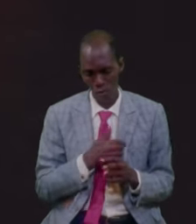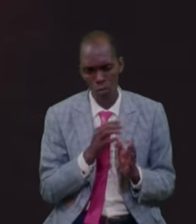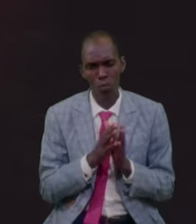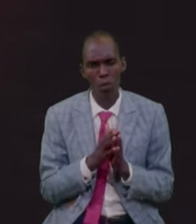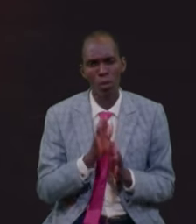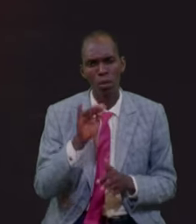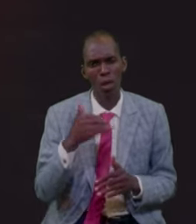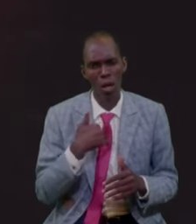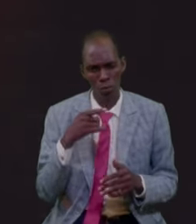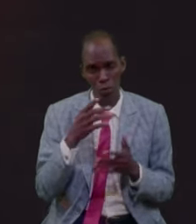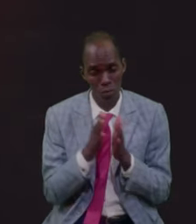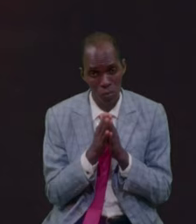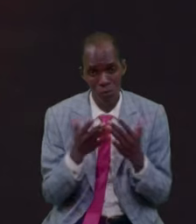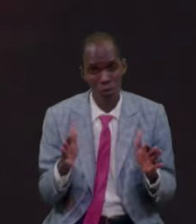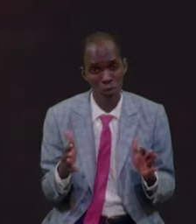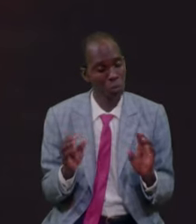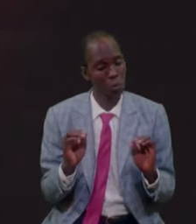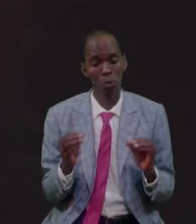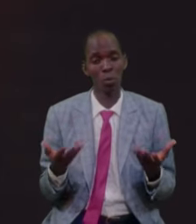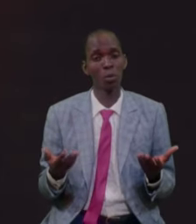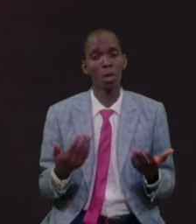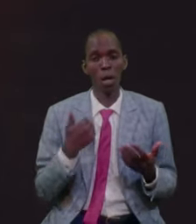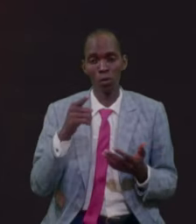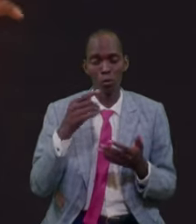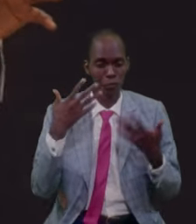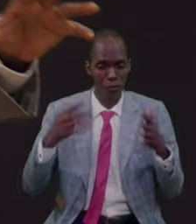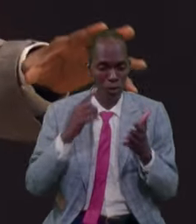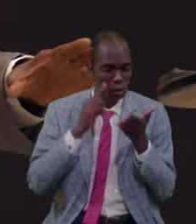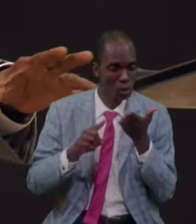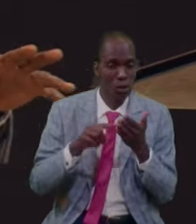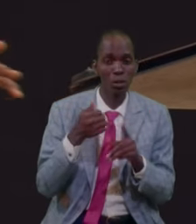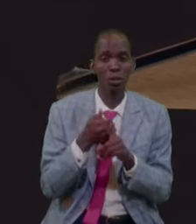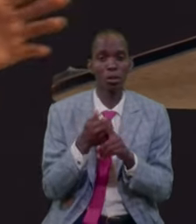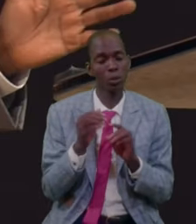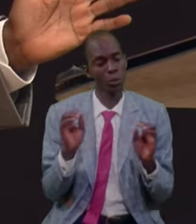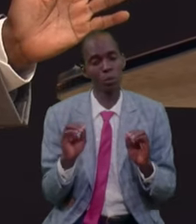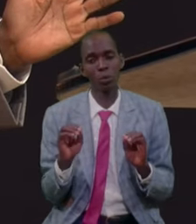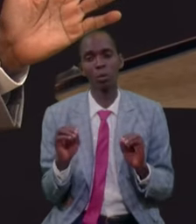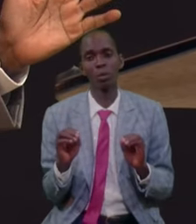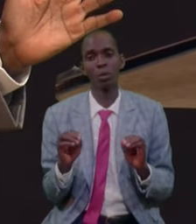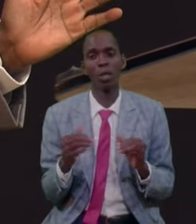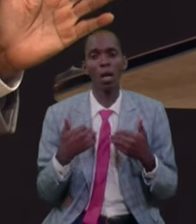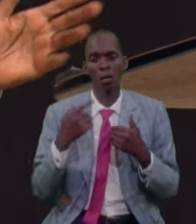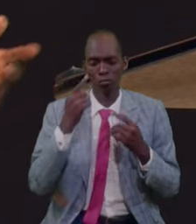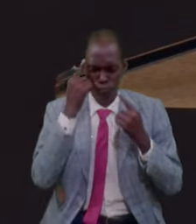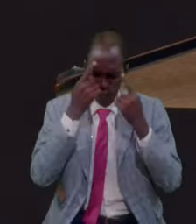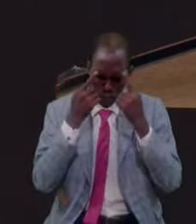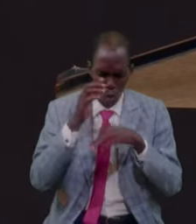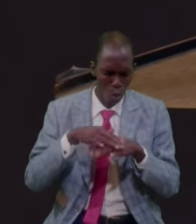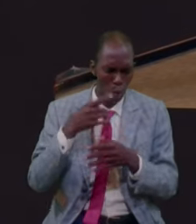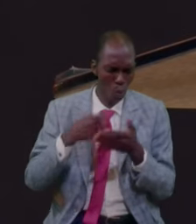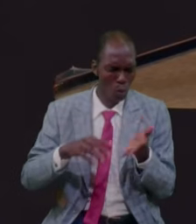prayed? Have you examined yourself? Have you thought of everything you have heard